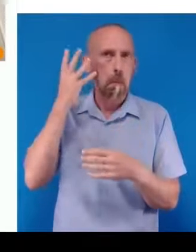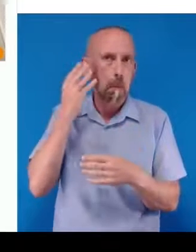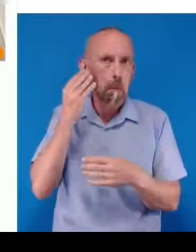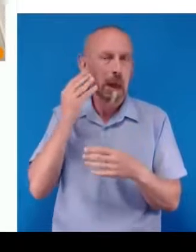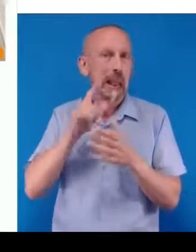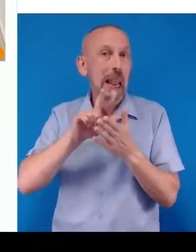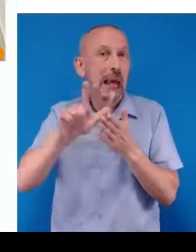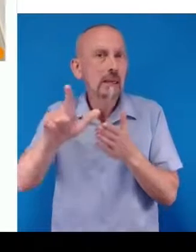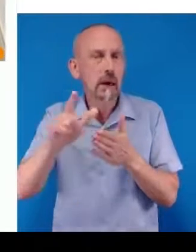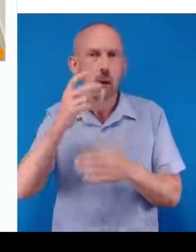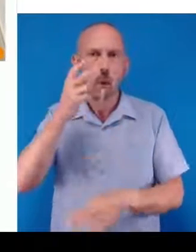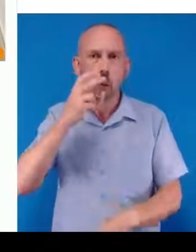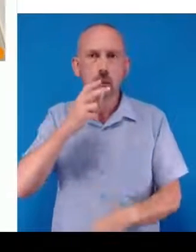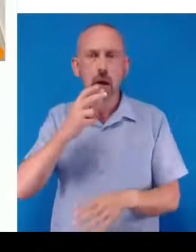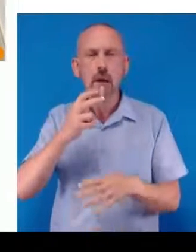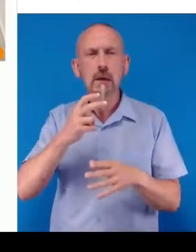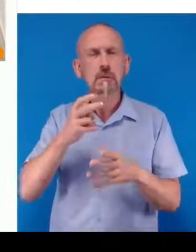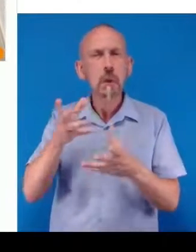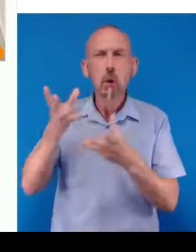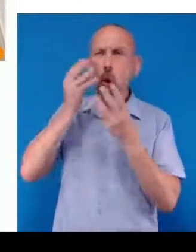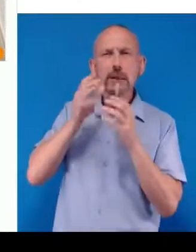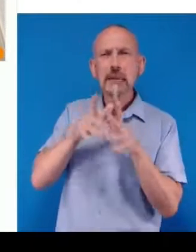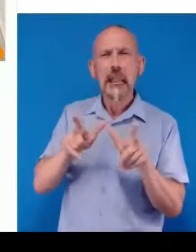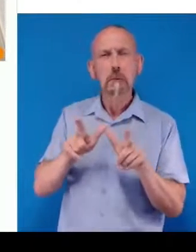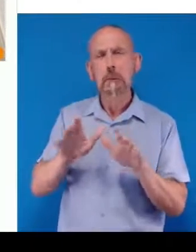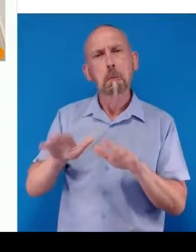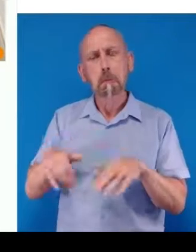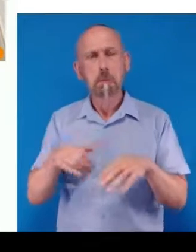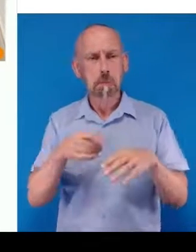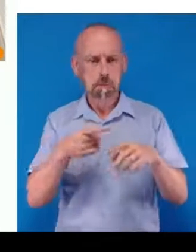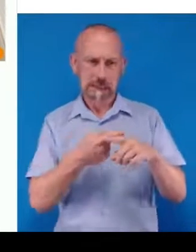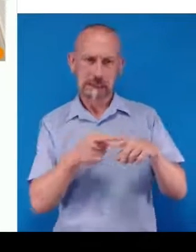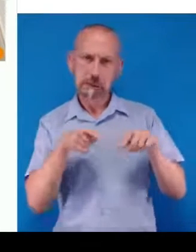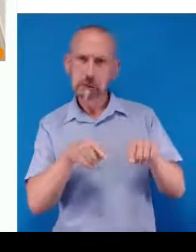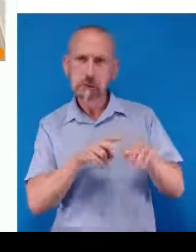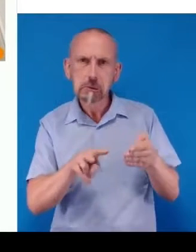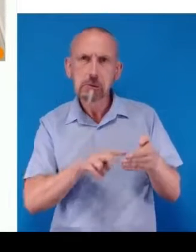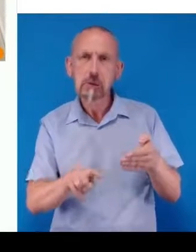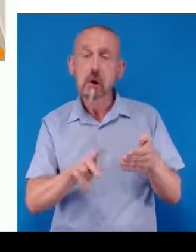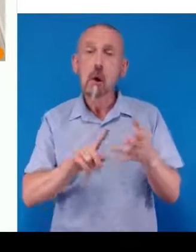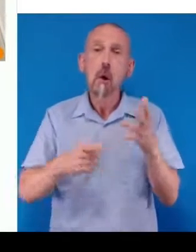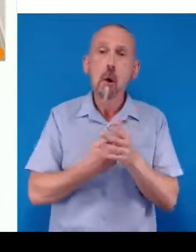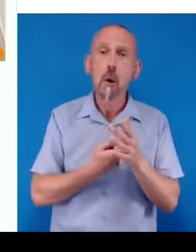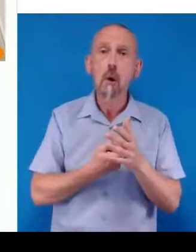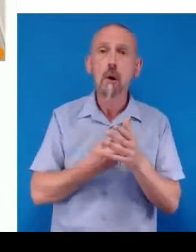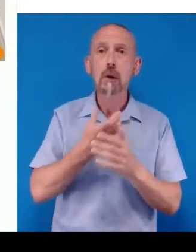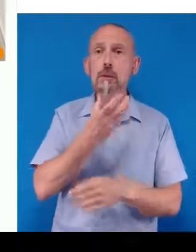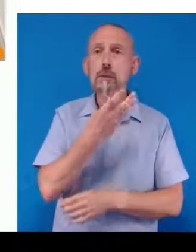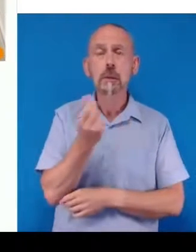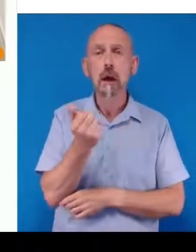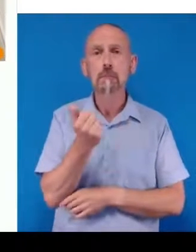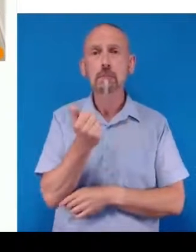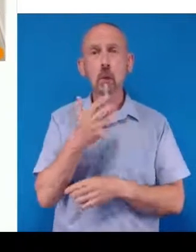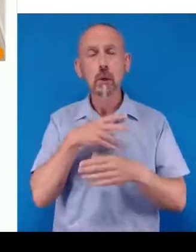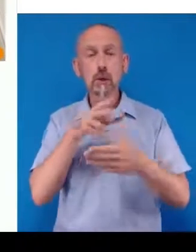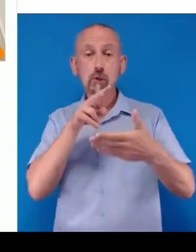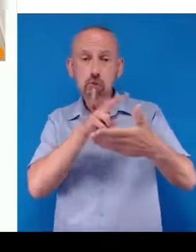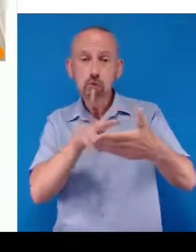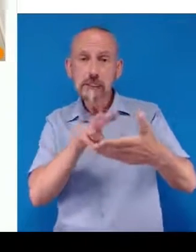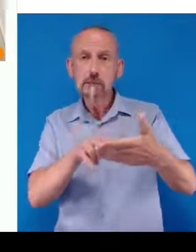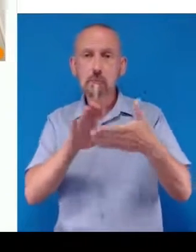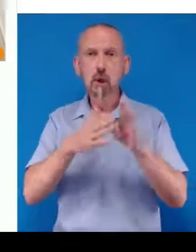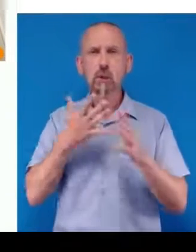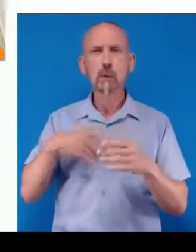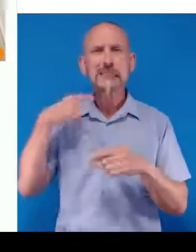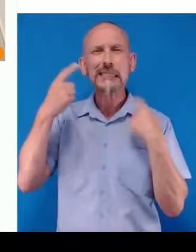sign language, or some who just want to experience a video without sound. How can we complement? How can we bridge things